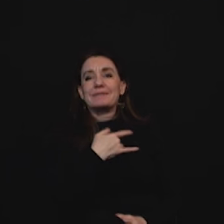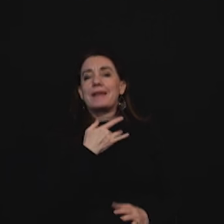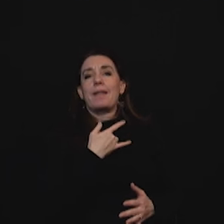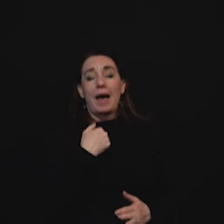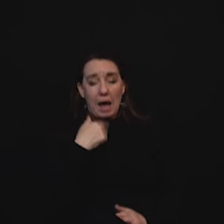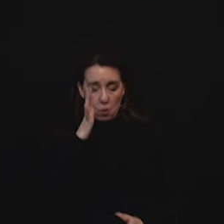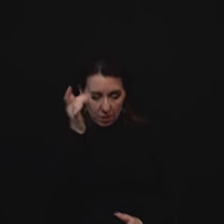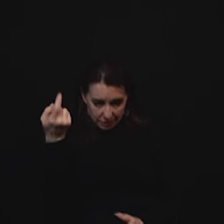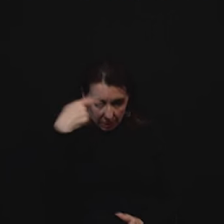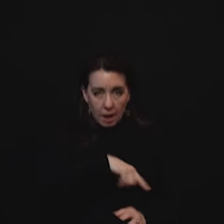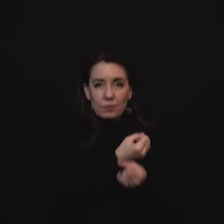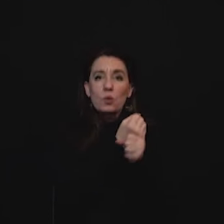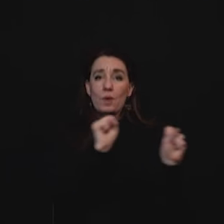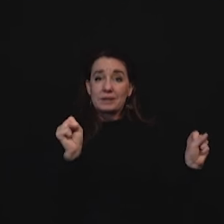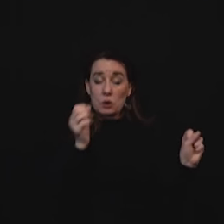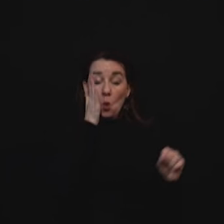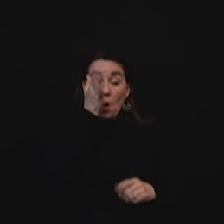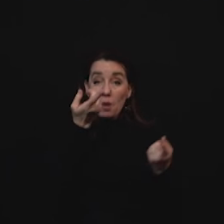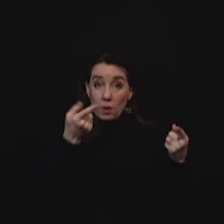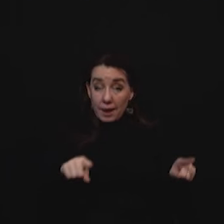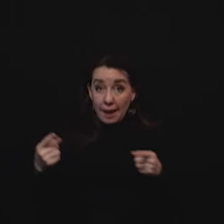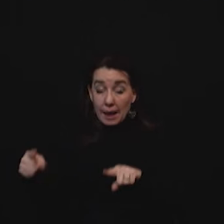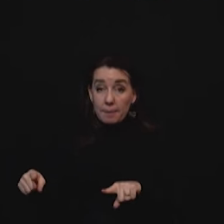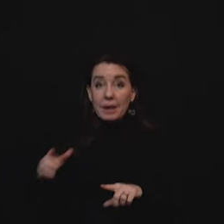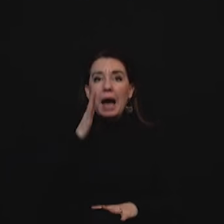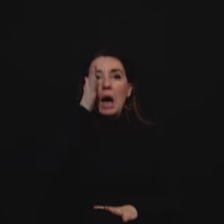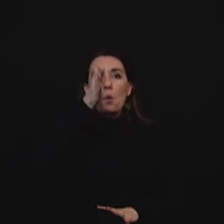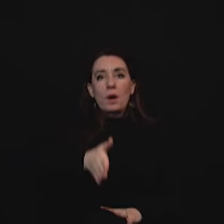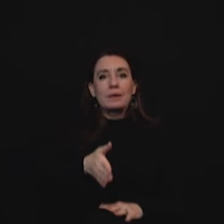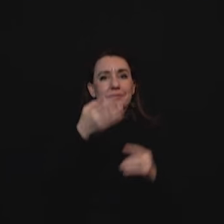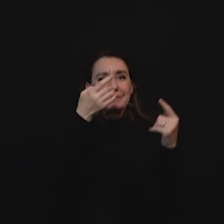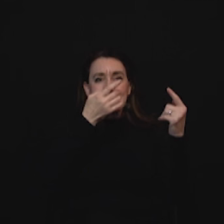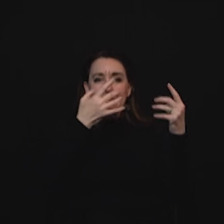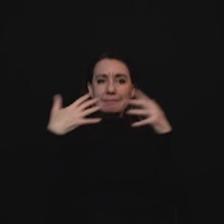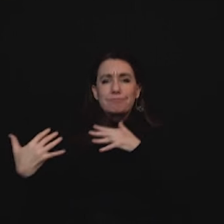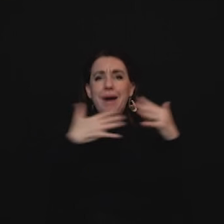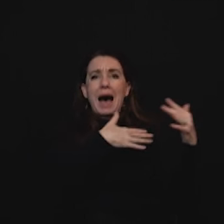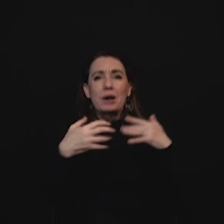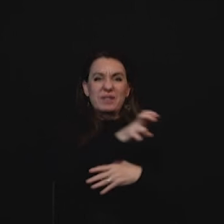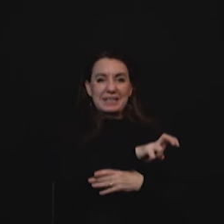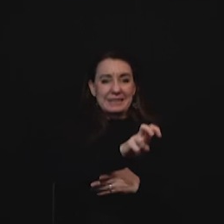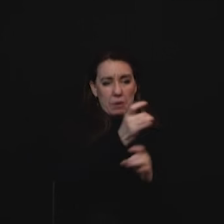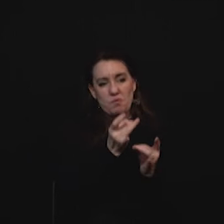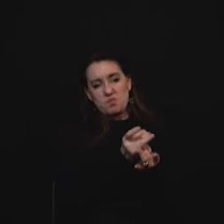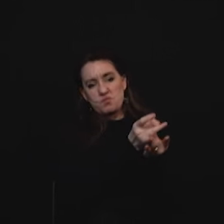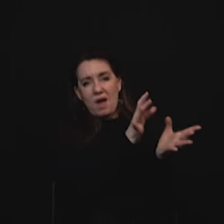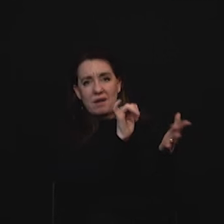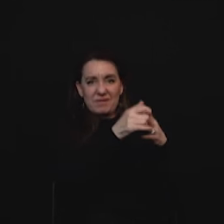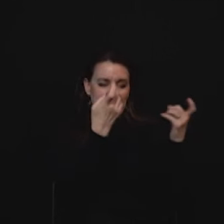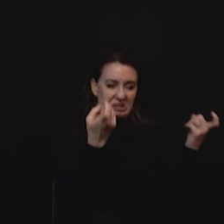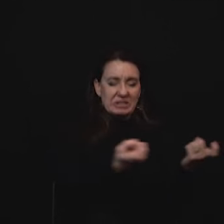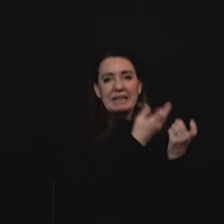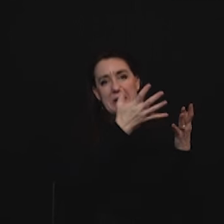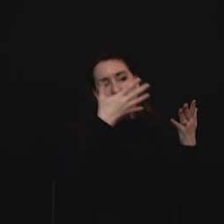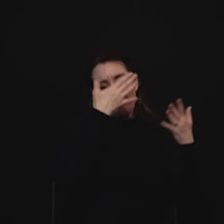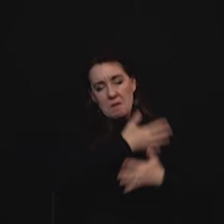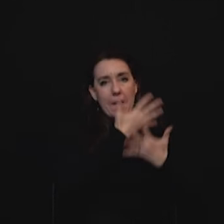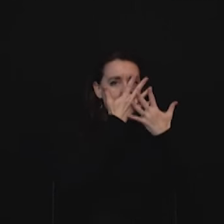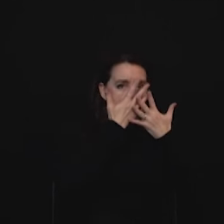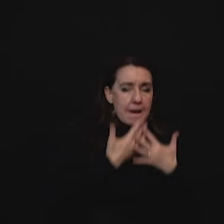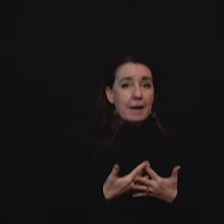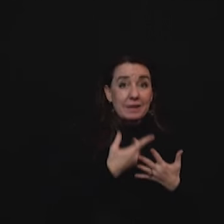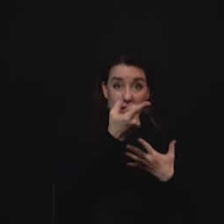will come to rescue you, and when I do, I'm going to do battle against the snake. I'll get rid of the sin and the dark and the sadness you